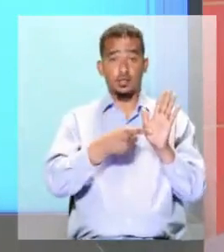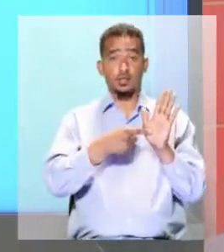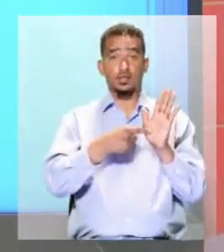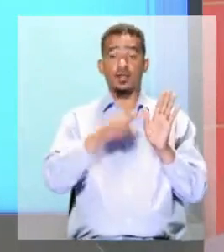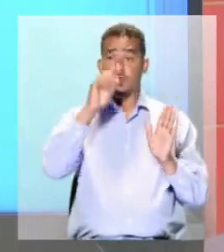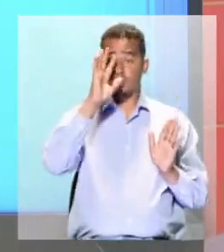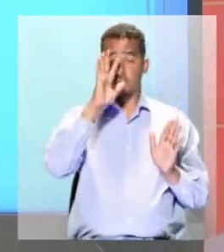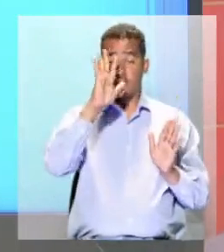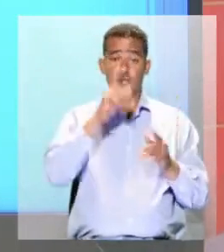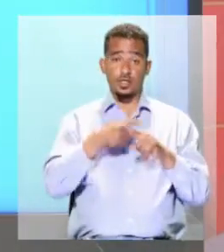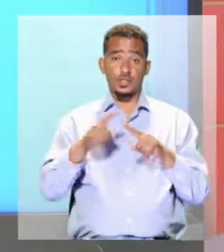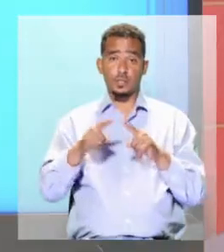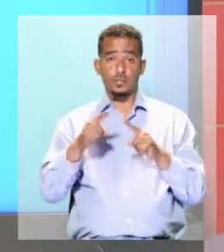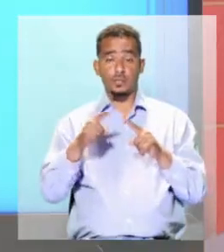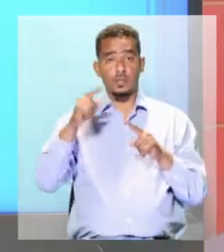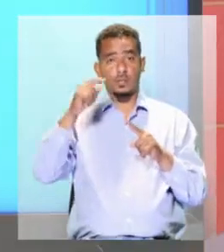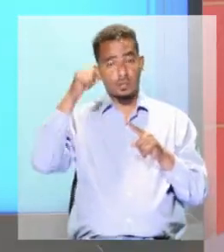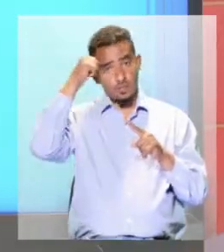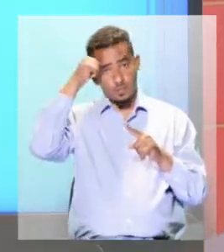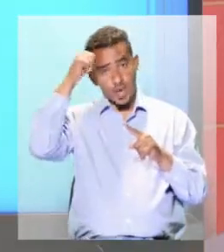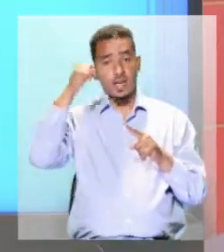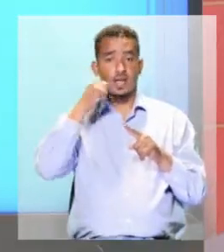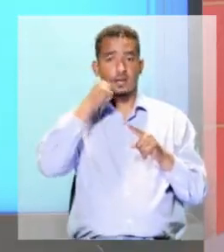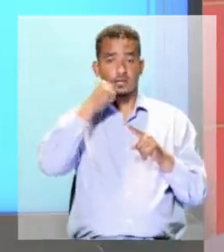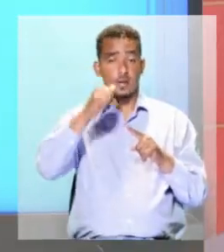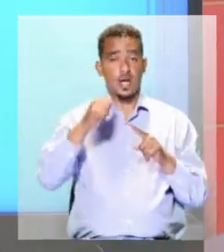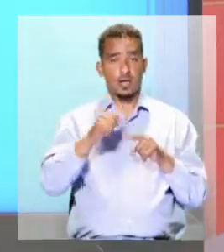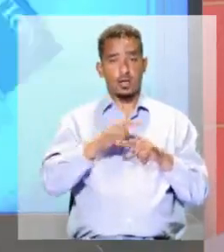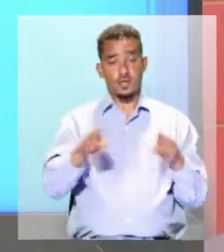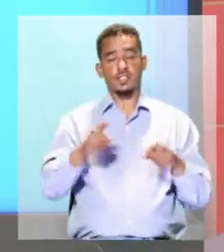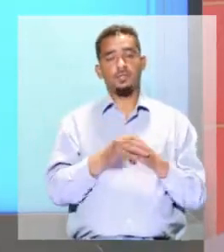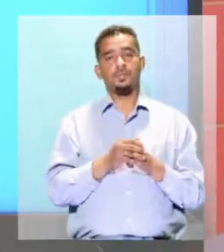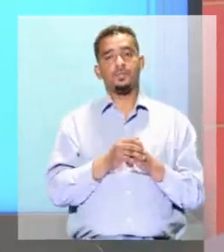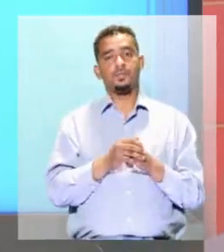size difference between male and female.